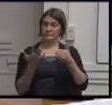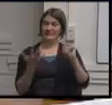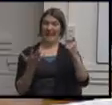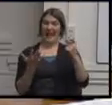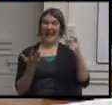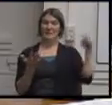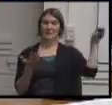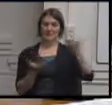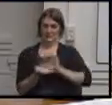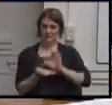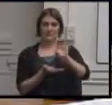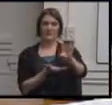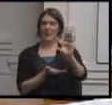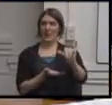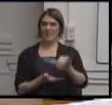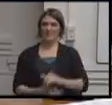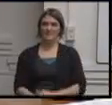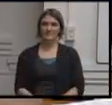taxes.